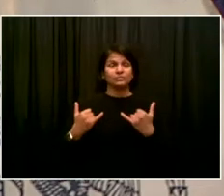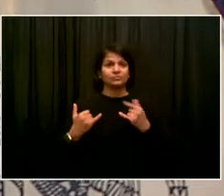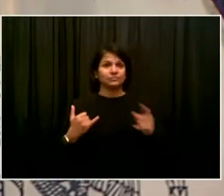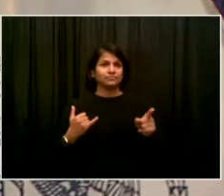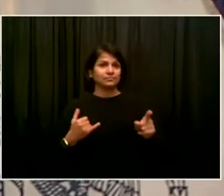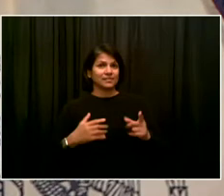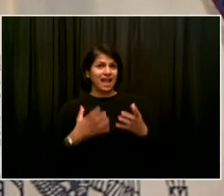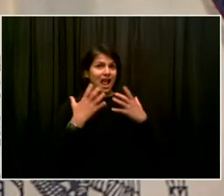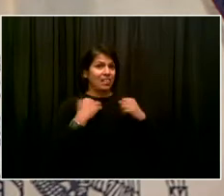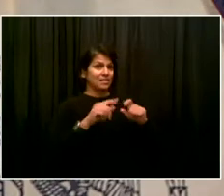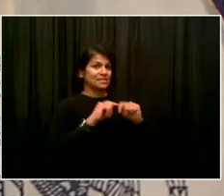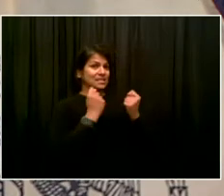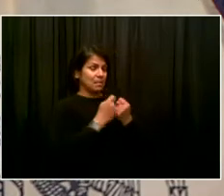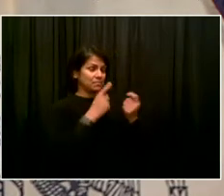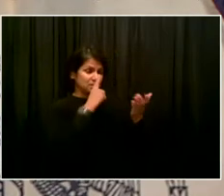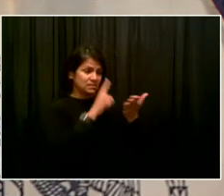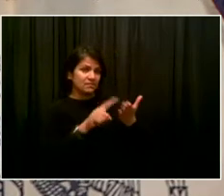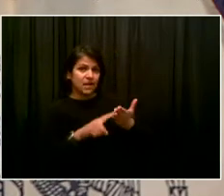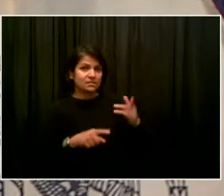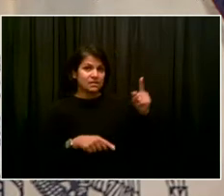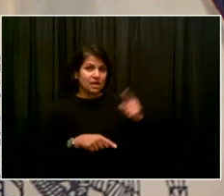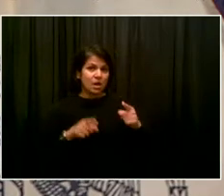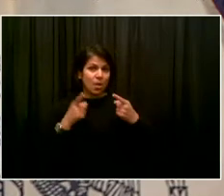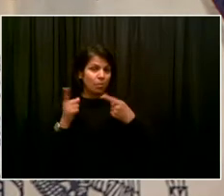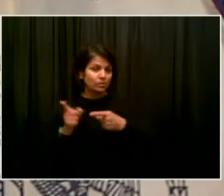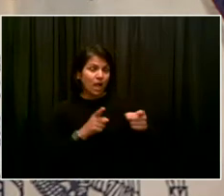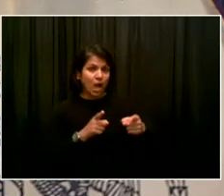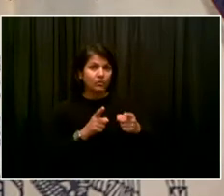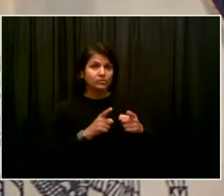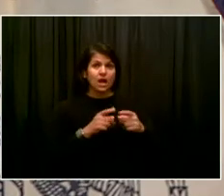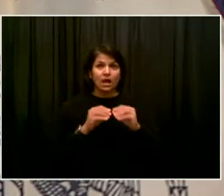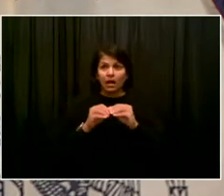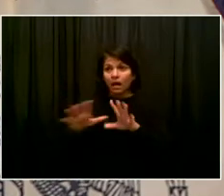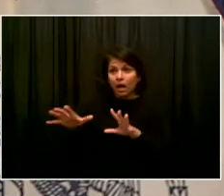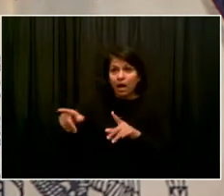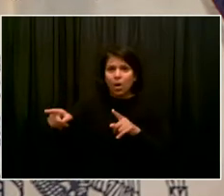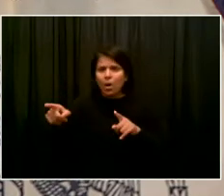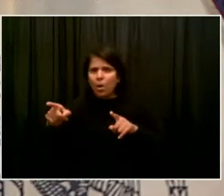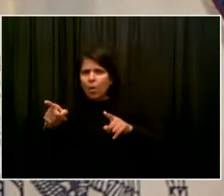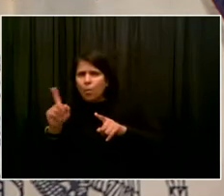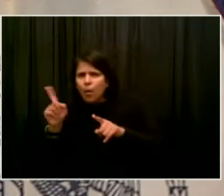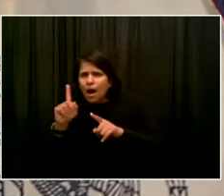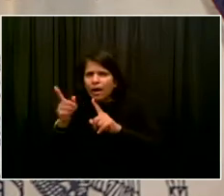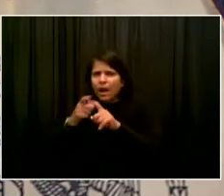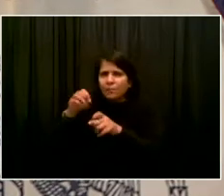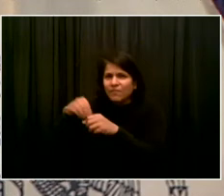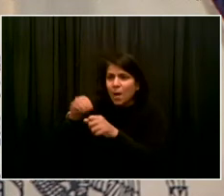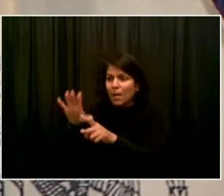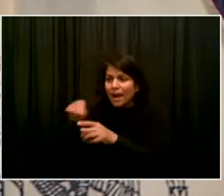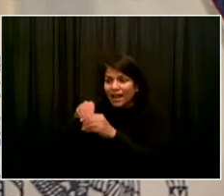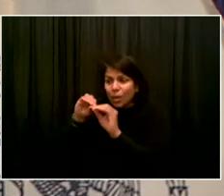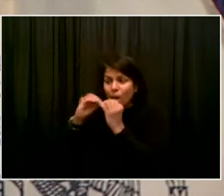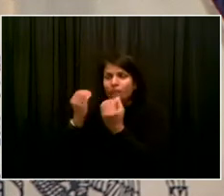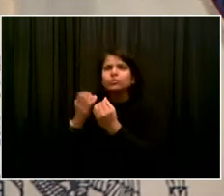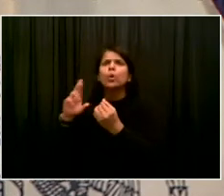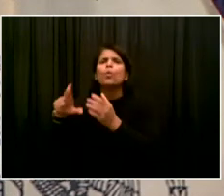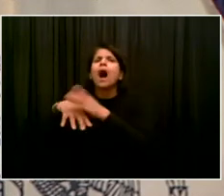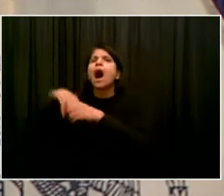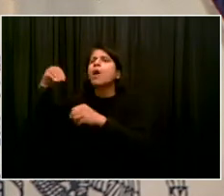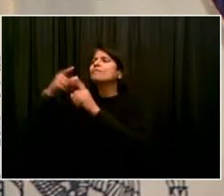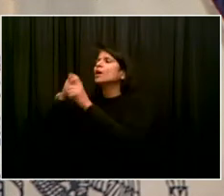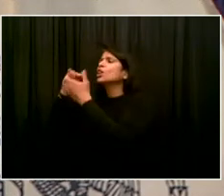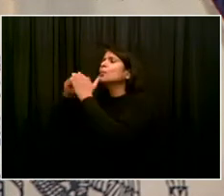existence of Omicron that we know is happening all over the city. So I want to be careful with that term. But in terms of remote work, as I've said,